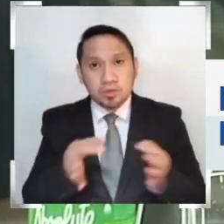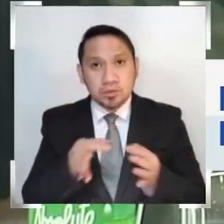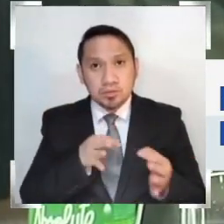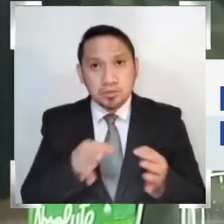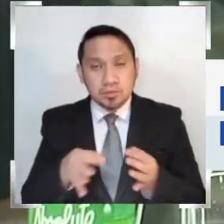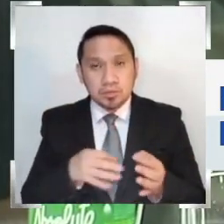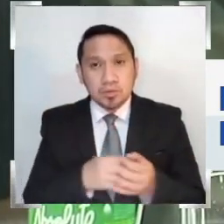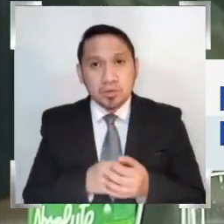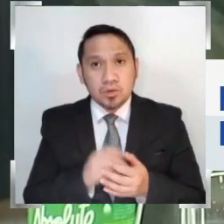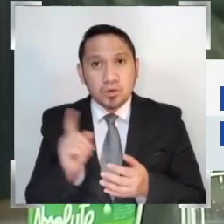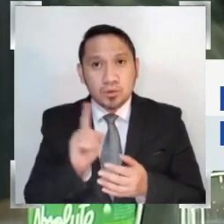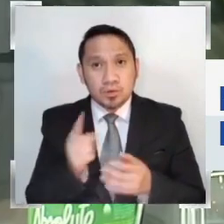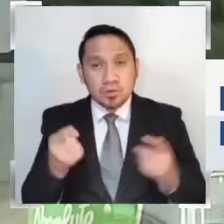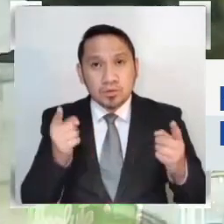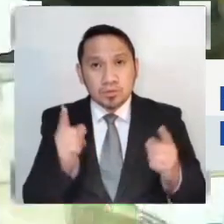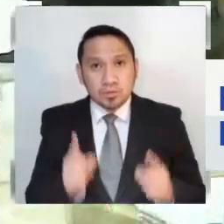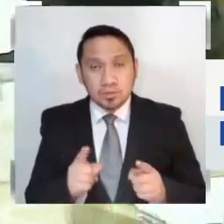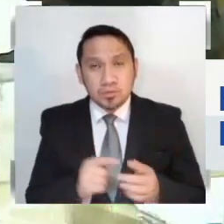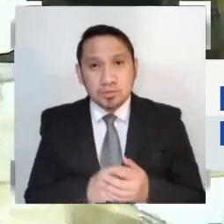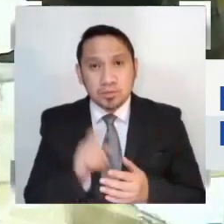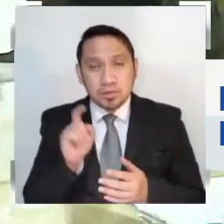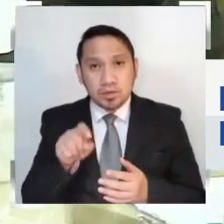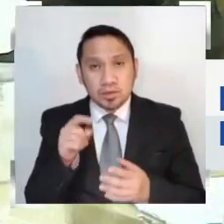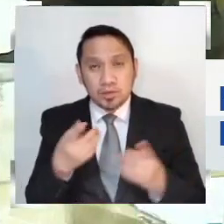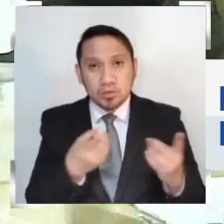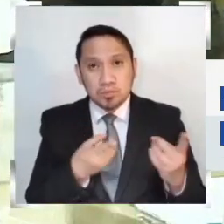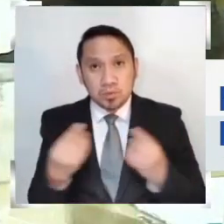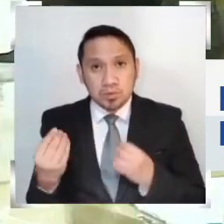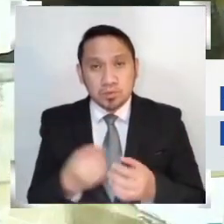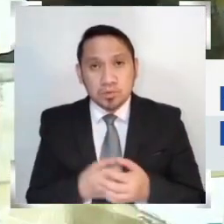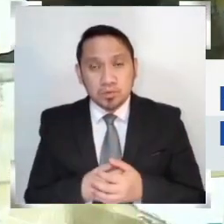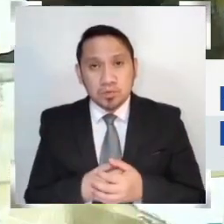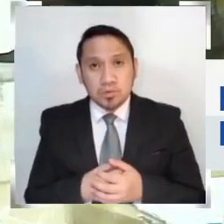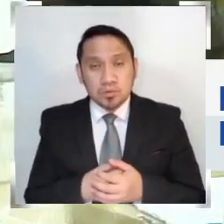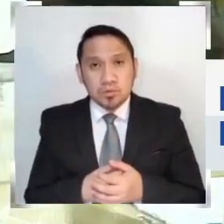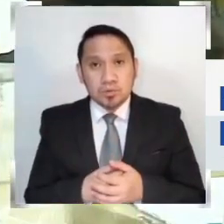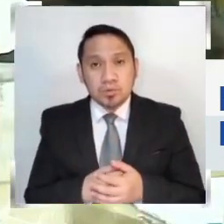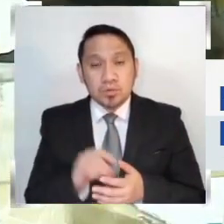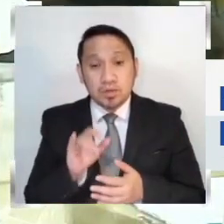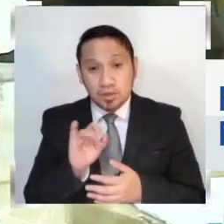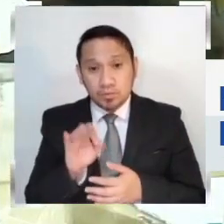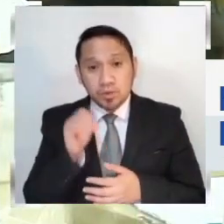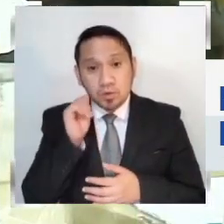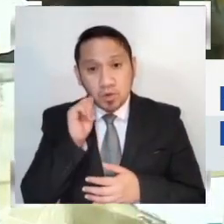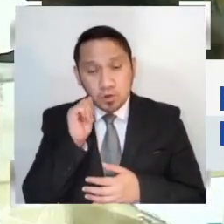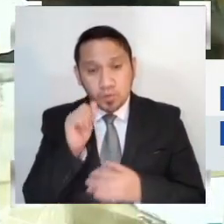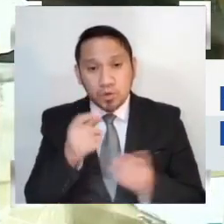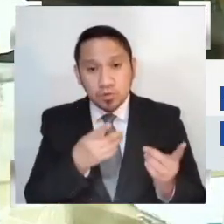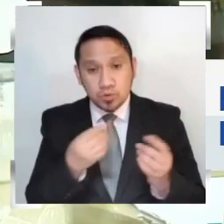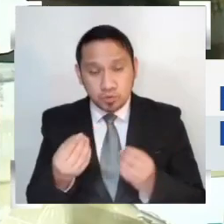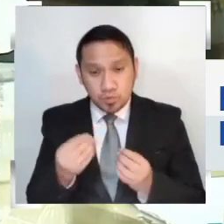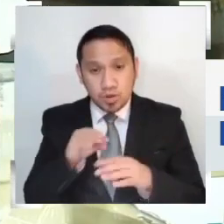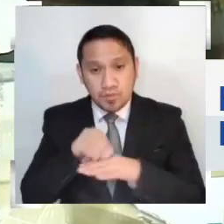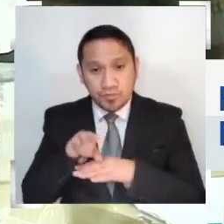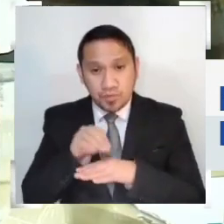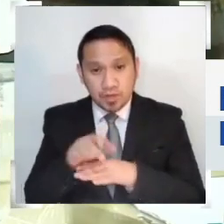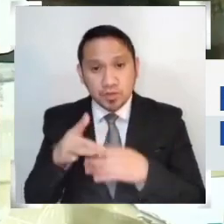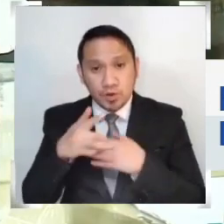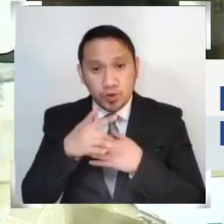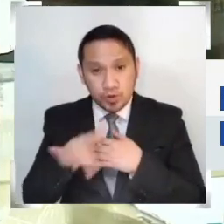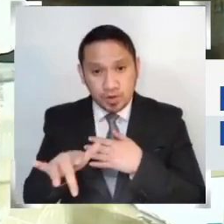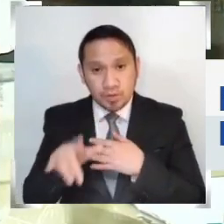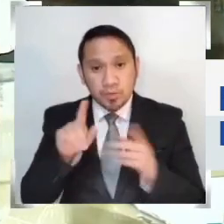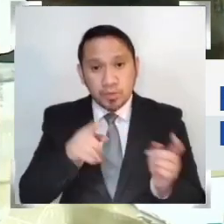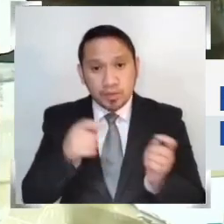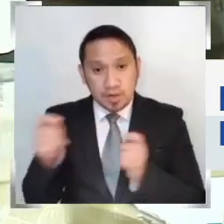the situation was, what needs to be done. If we can do preemptive evacuations, that makes a big difference. No? So maganda yan. I'm